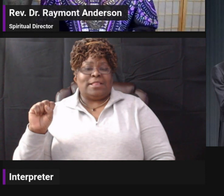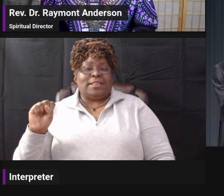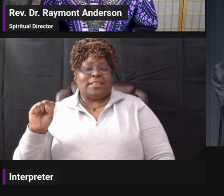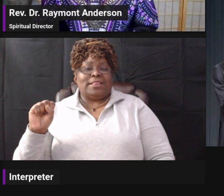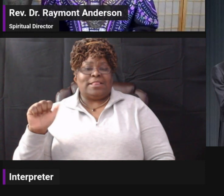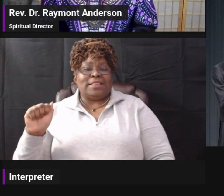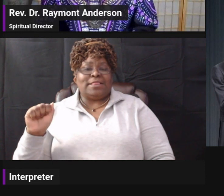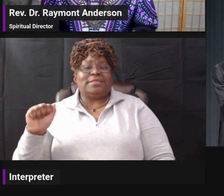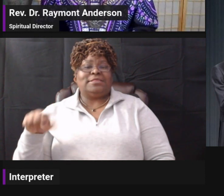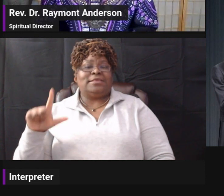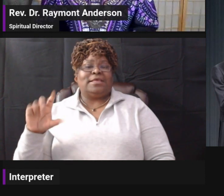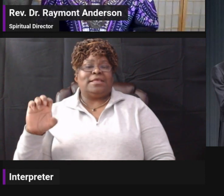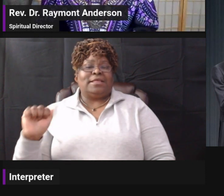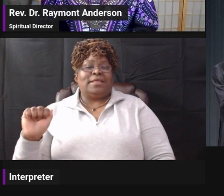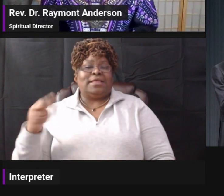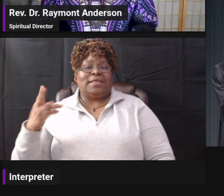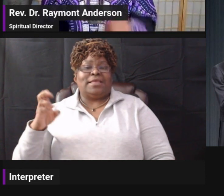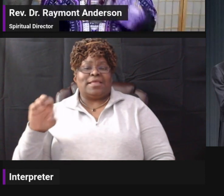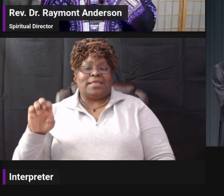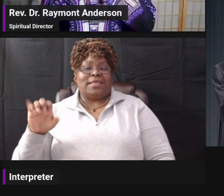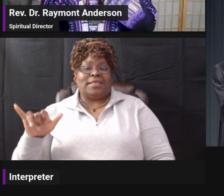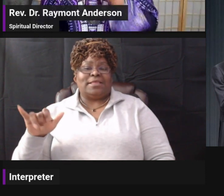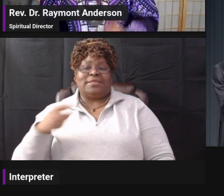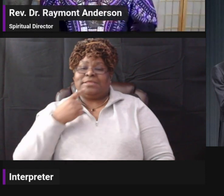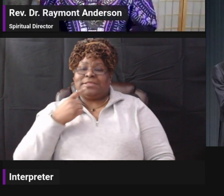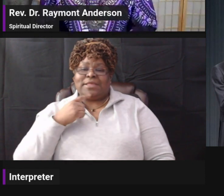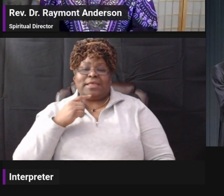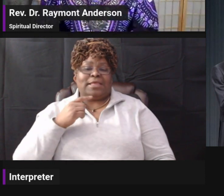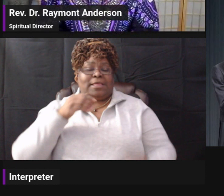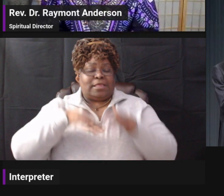say in their book, Immunity to Change,